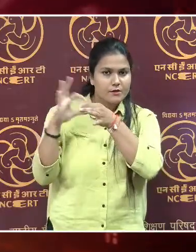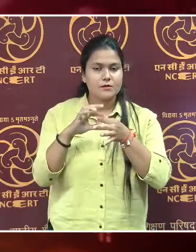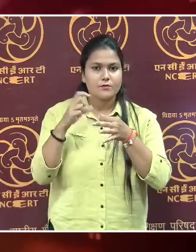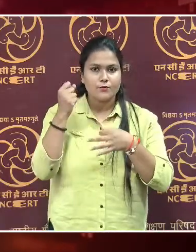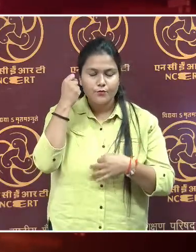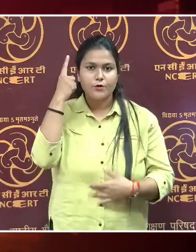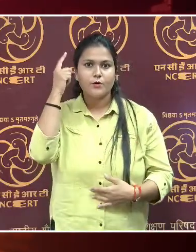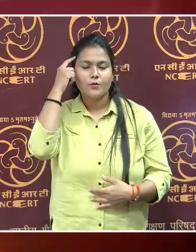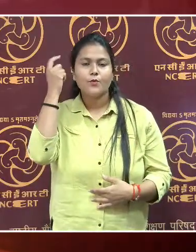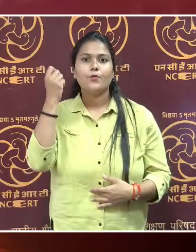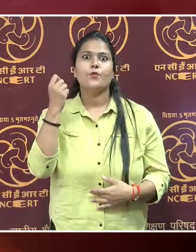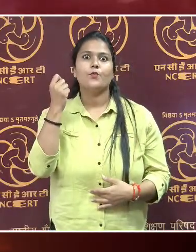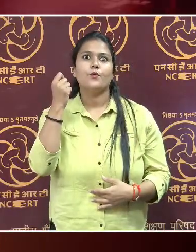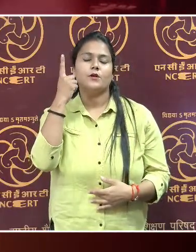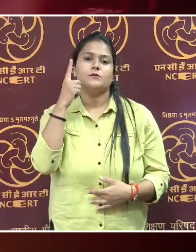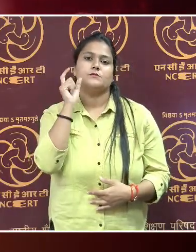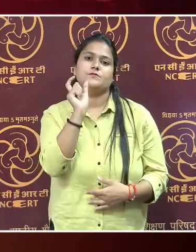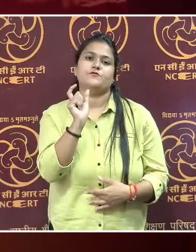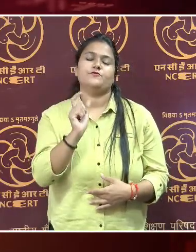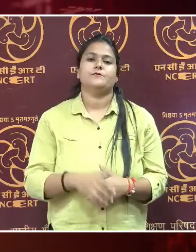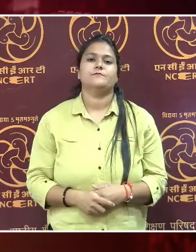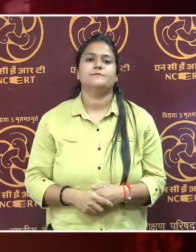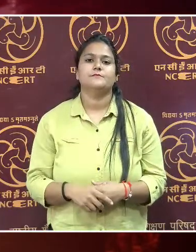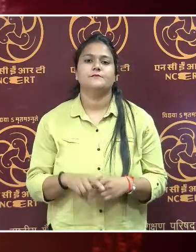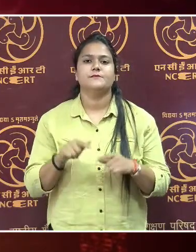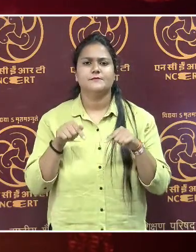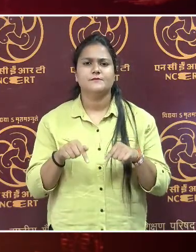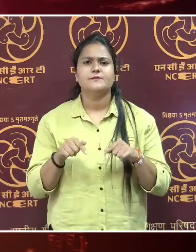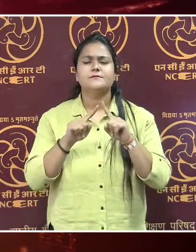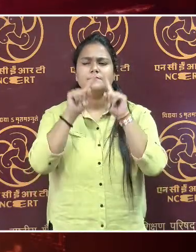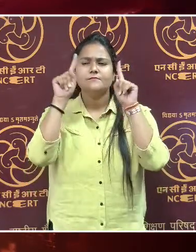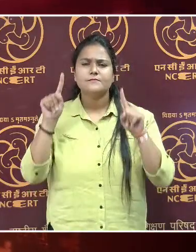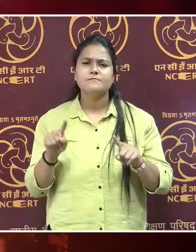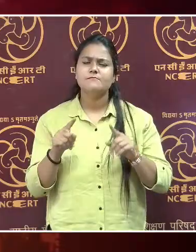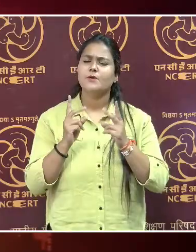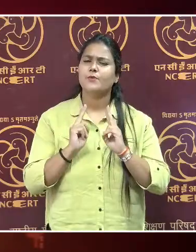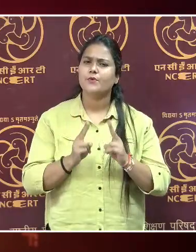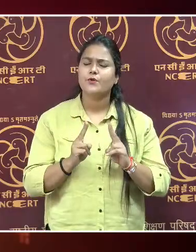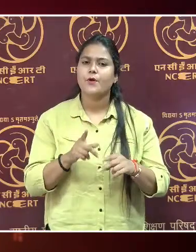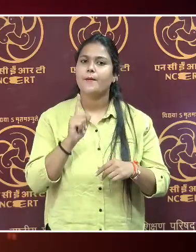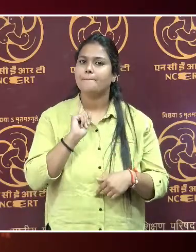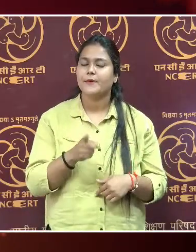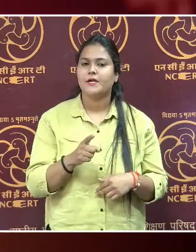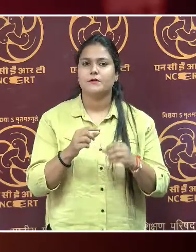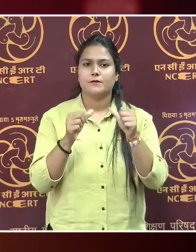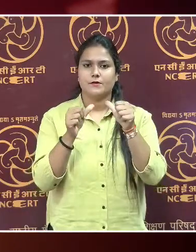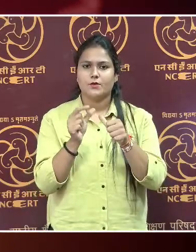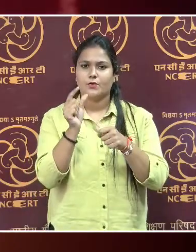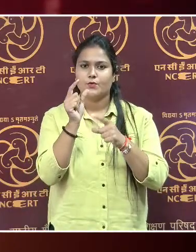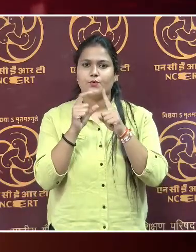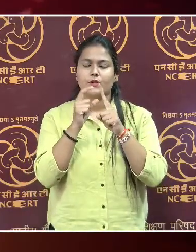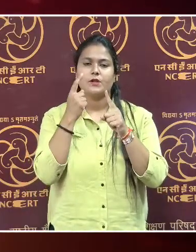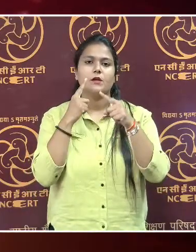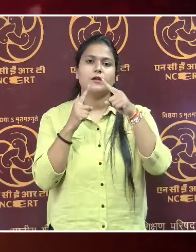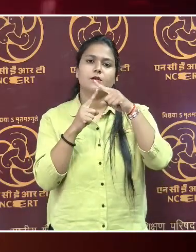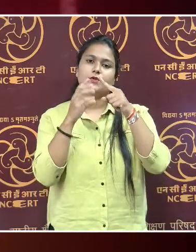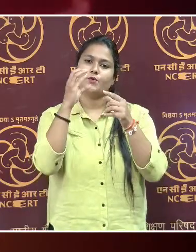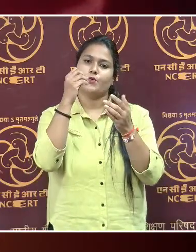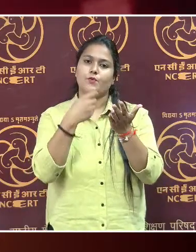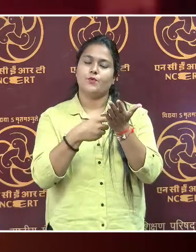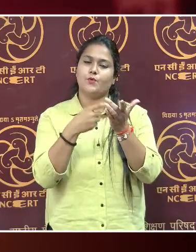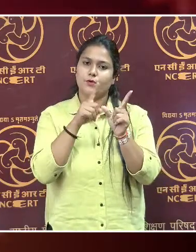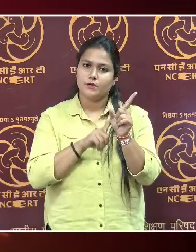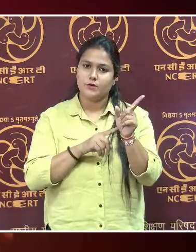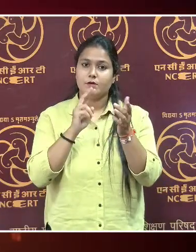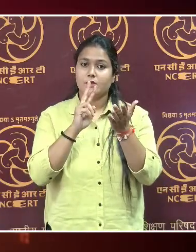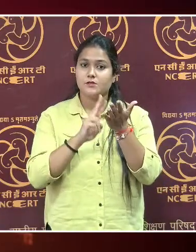individual, they might all these structures may be normal, but the auditory nerve might not be normal, which because of which they will not be able to understand. They'll be